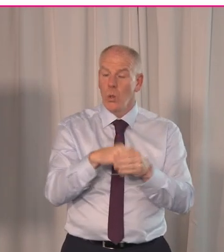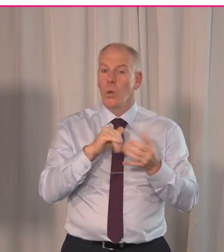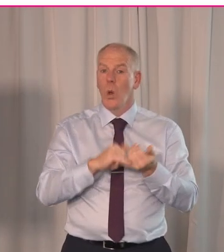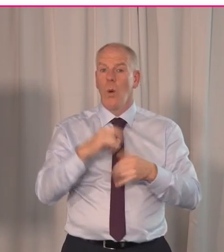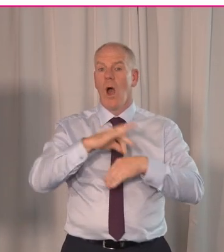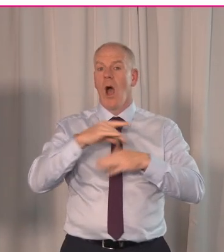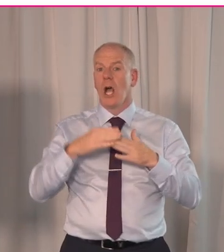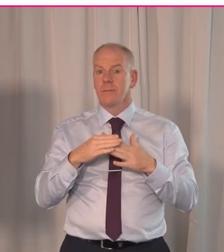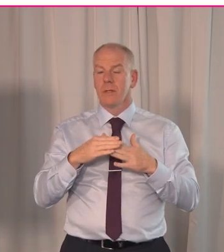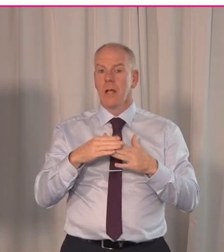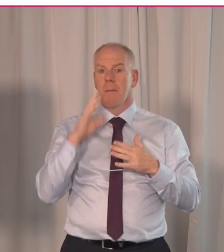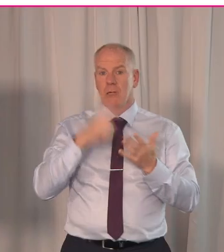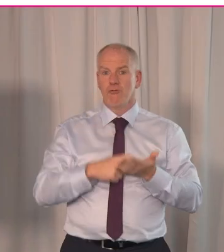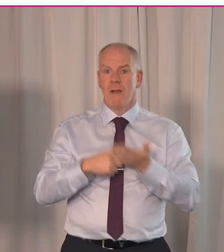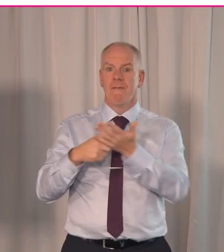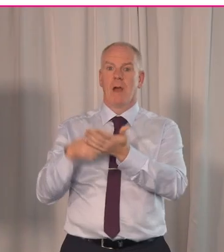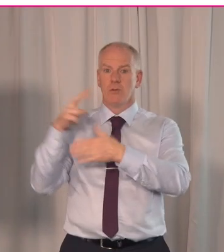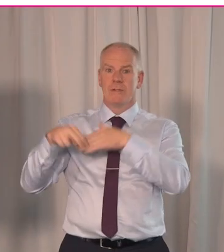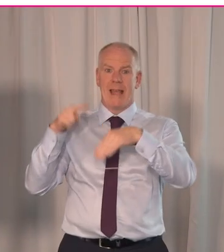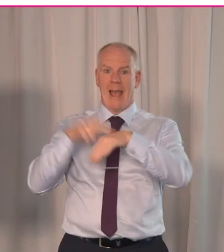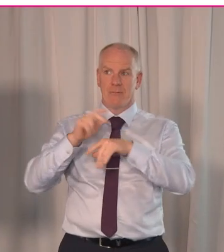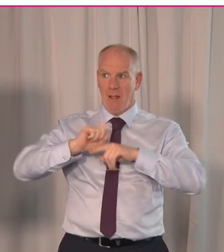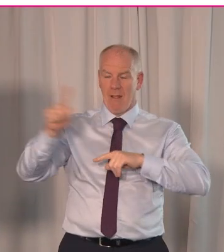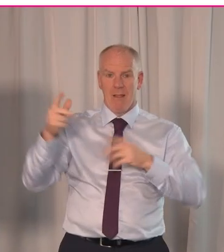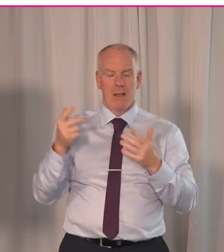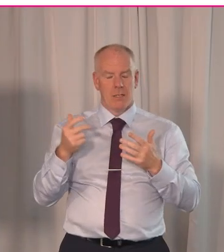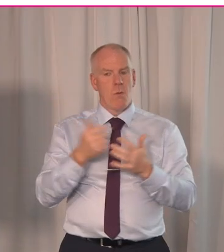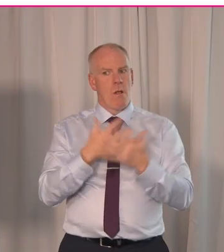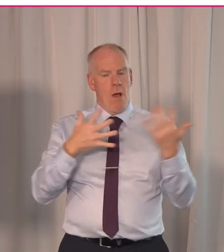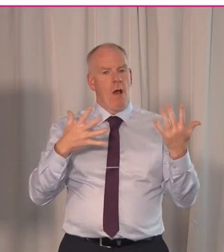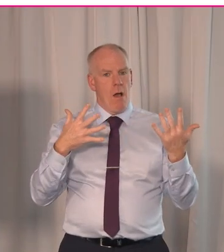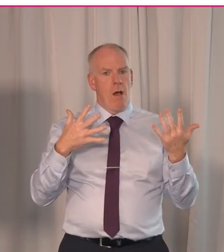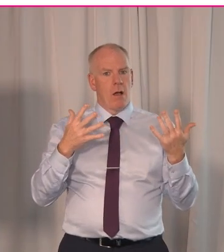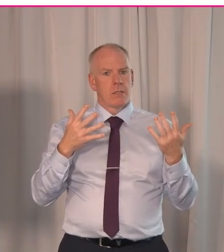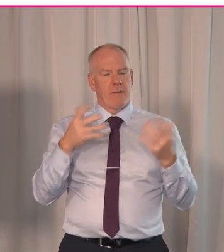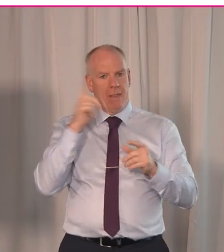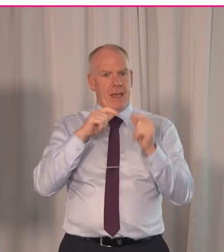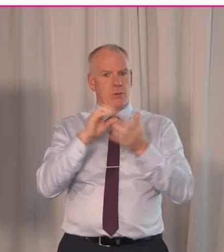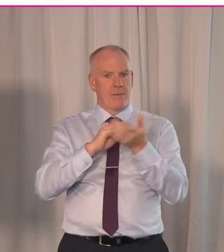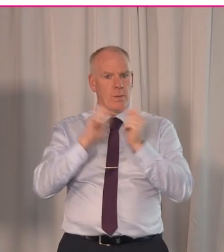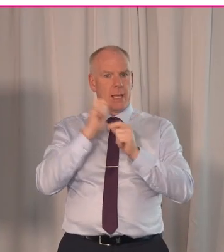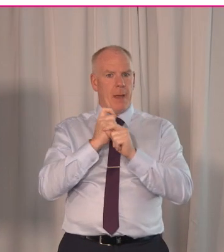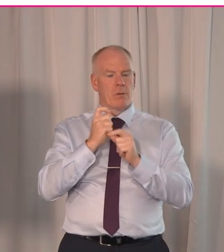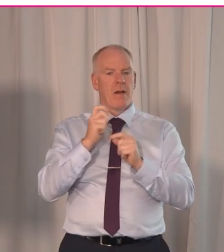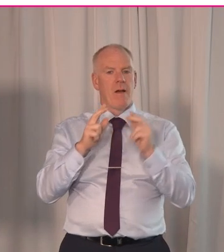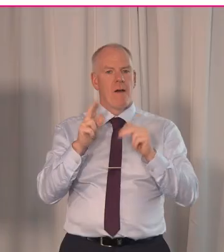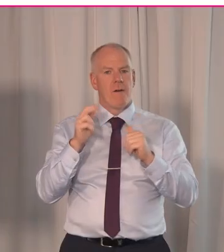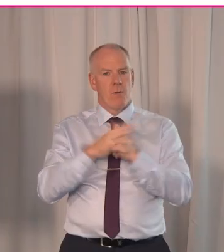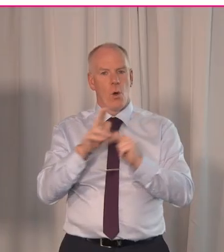regions might need to refer up to the national level. So there's a lot of things to be considered as we look at the new